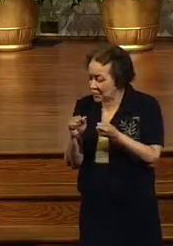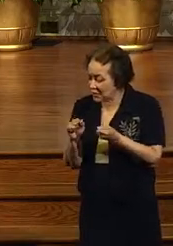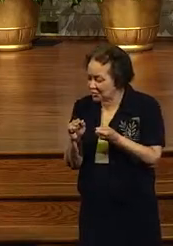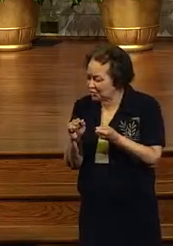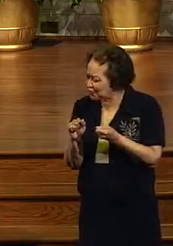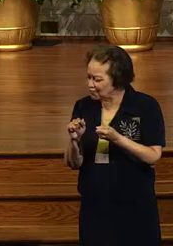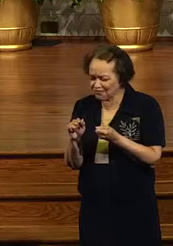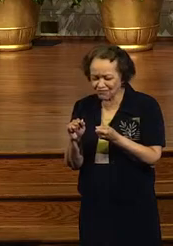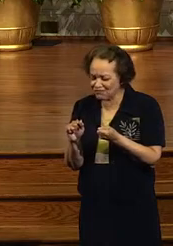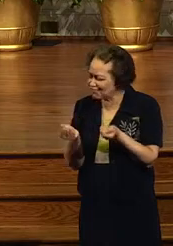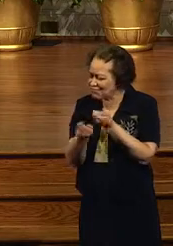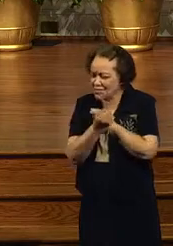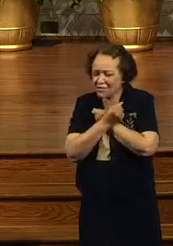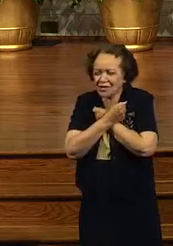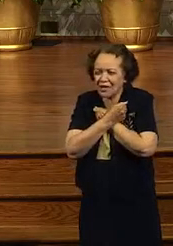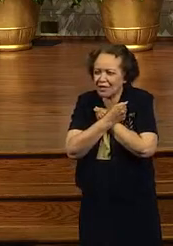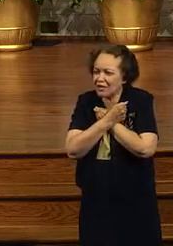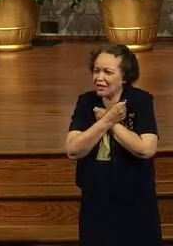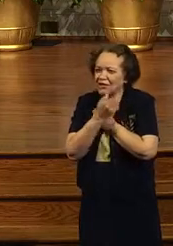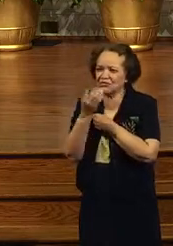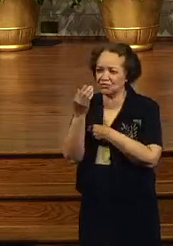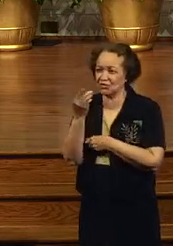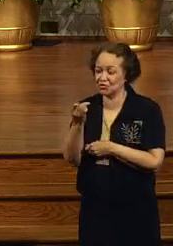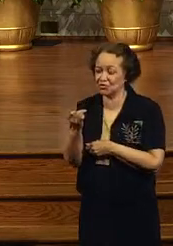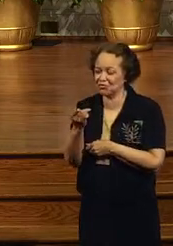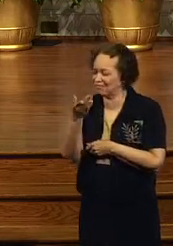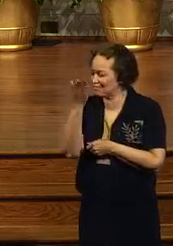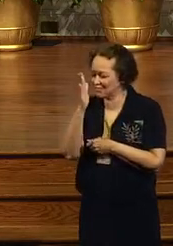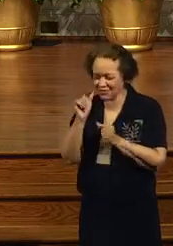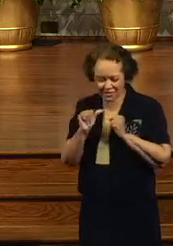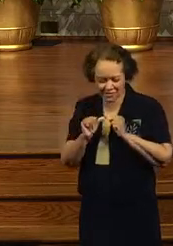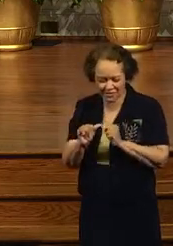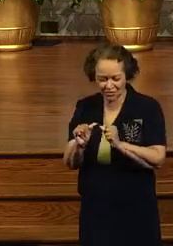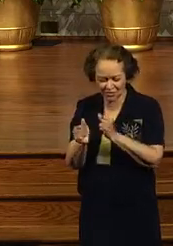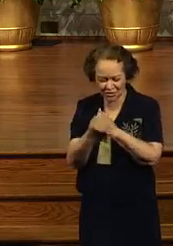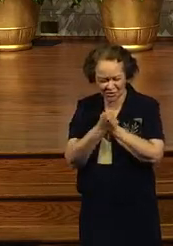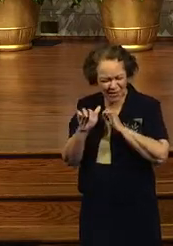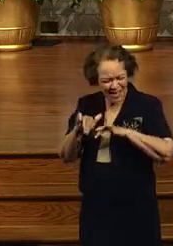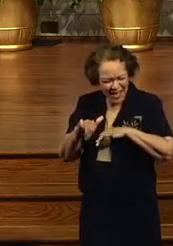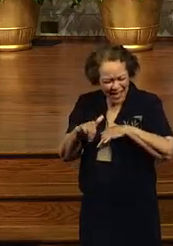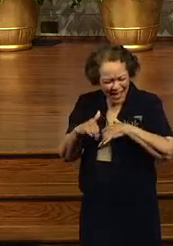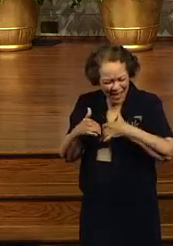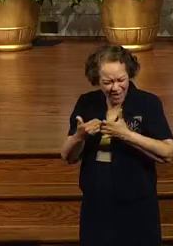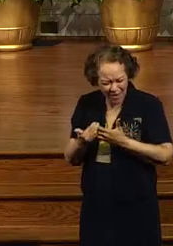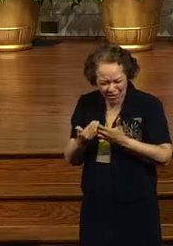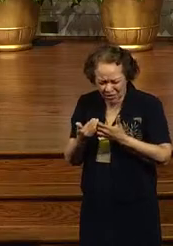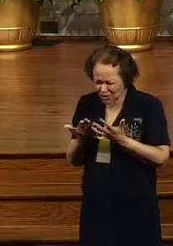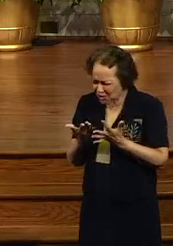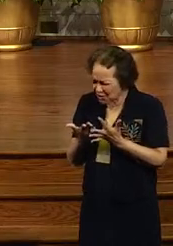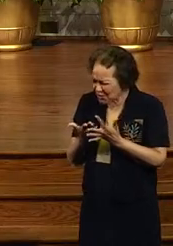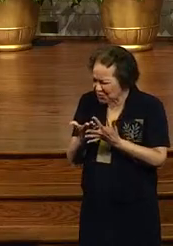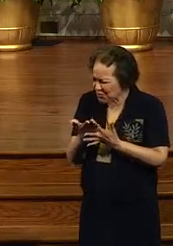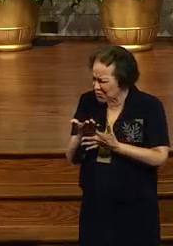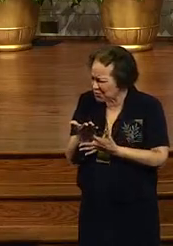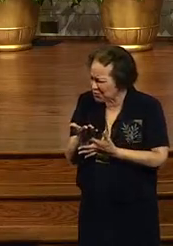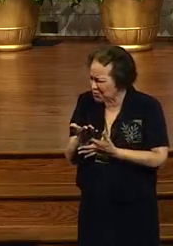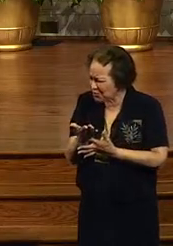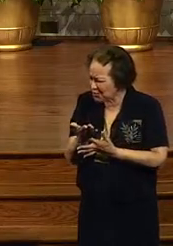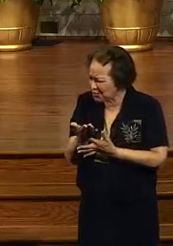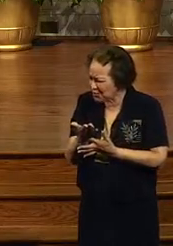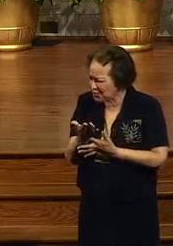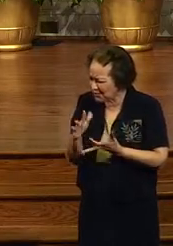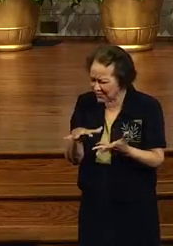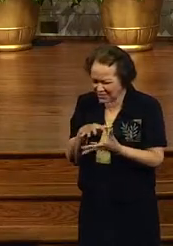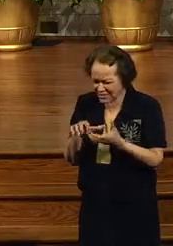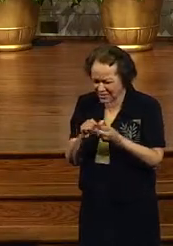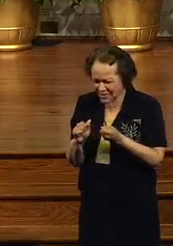still loves you. Now, how do you get through the crisis of being in the state of a damaged